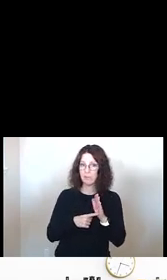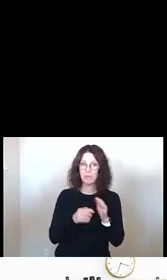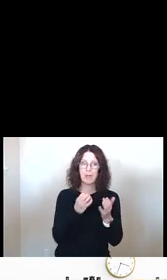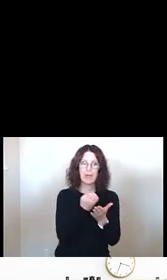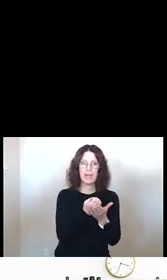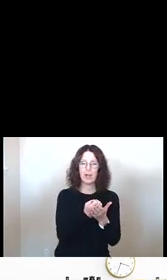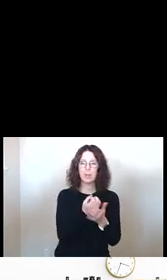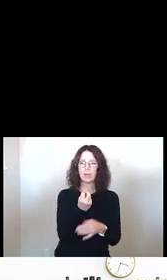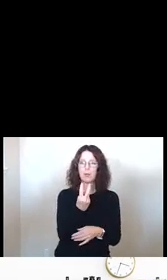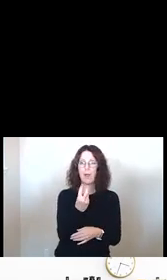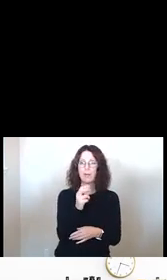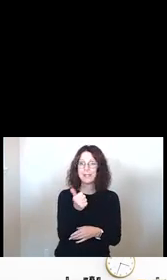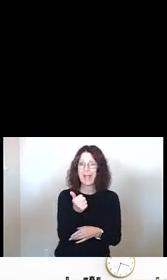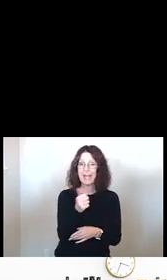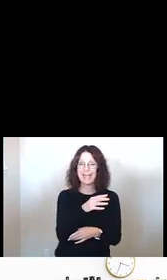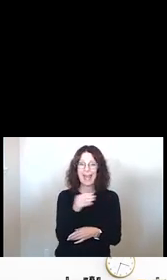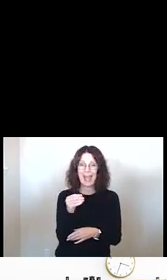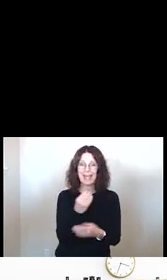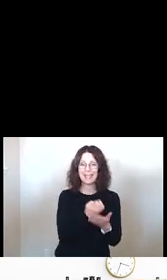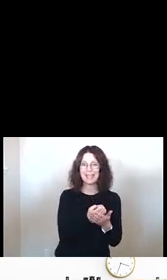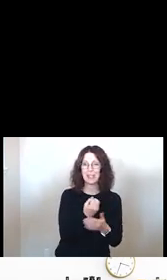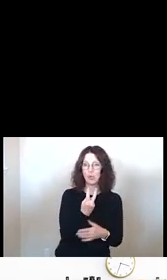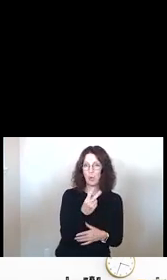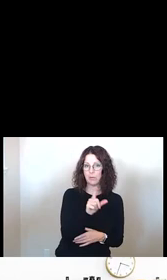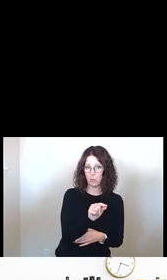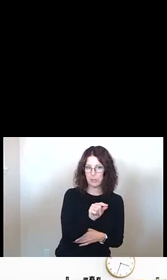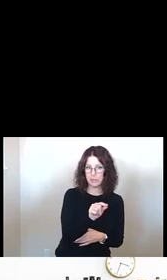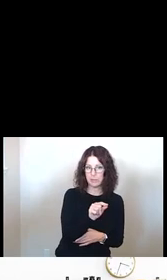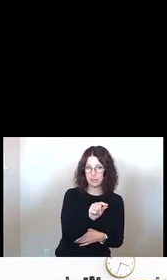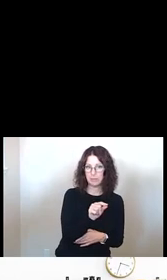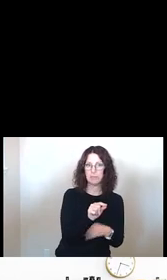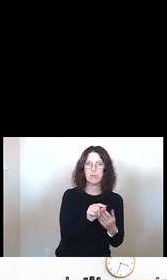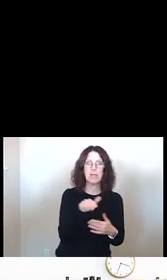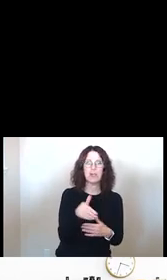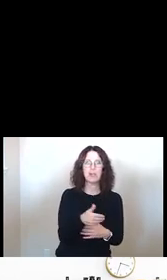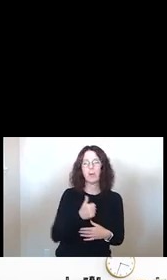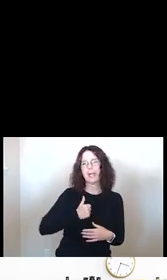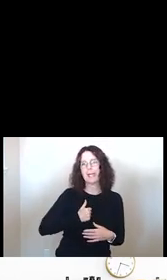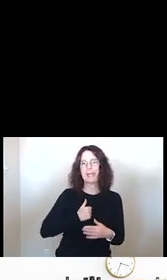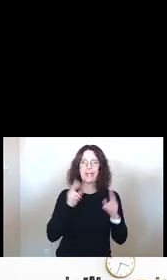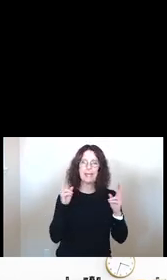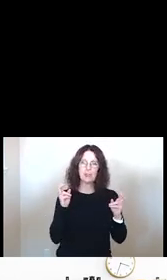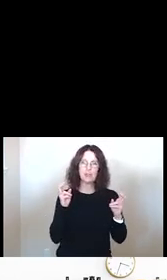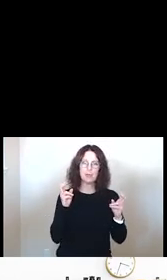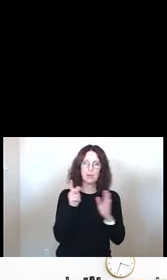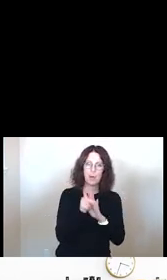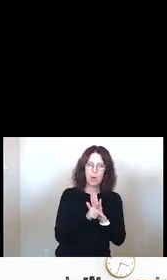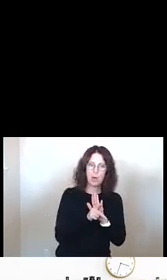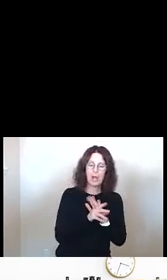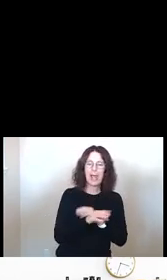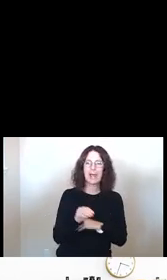and 1220, an introduction to Canadian economic issues and policies, an introduction to global and